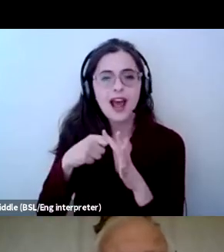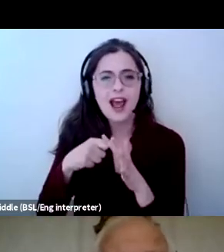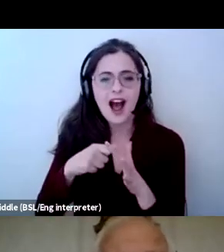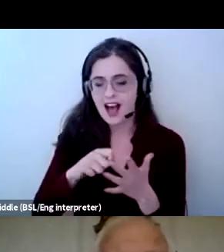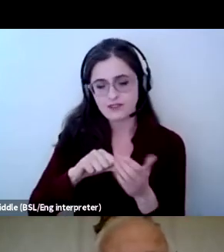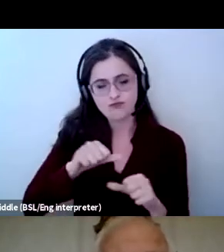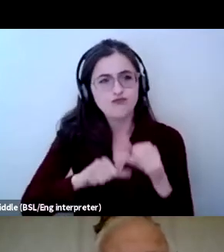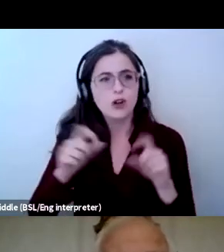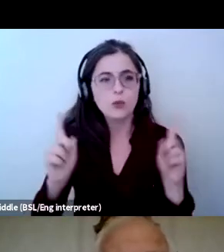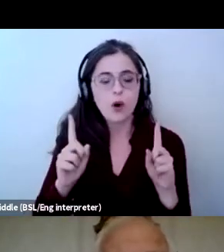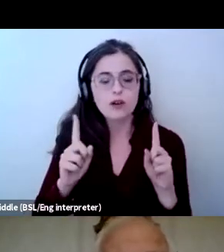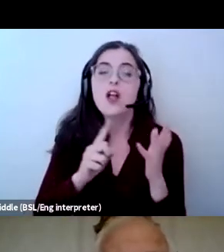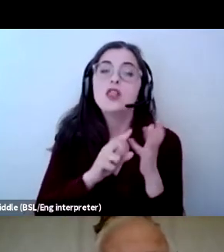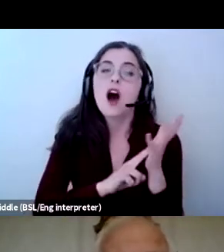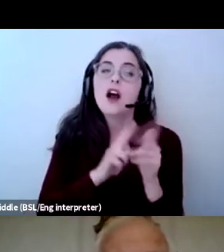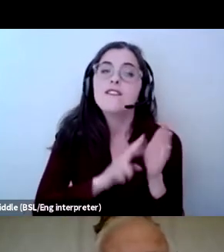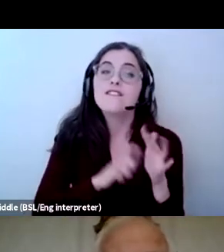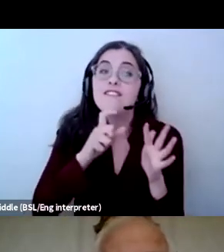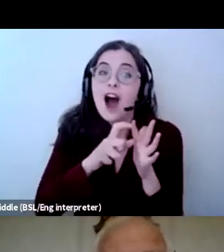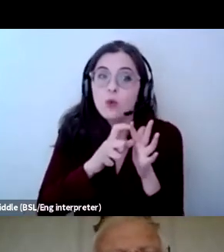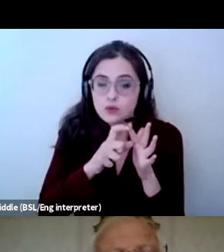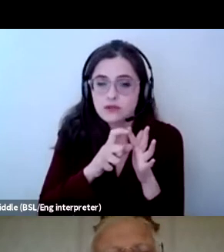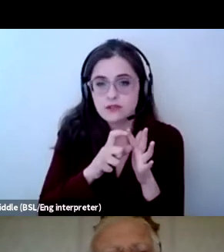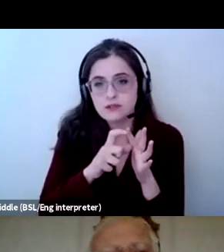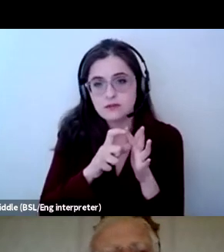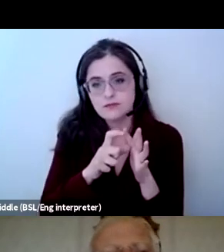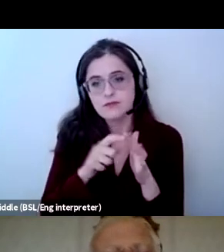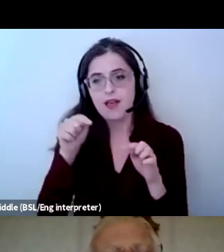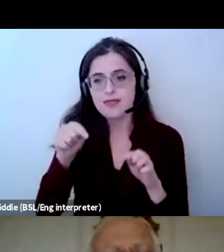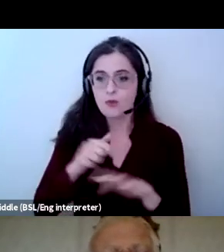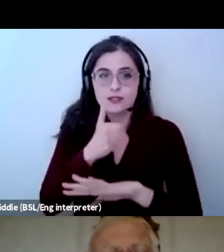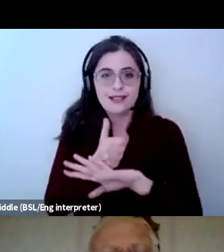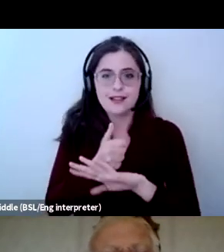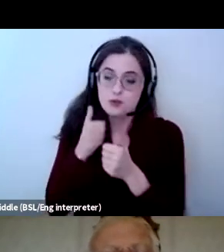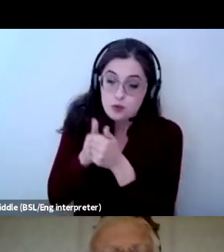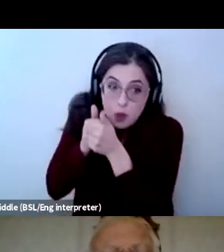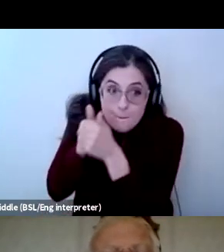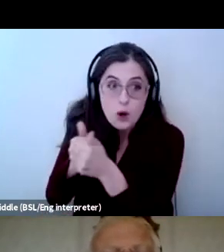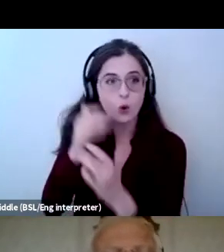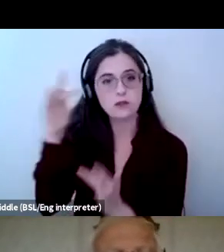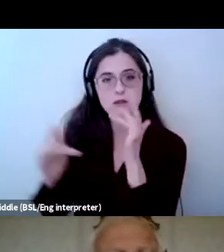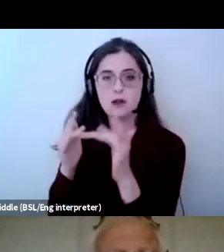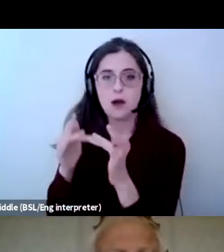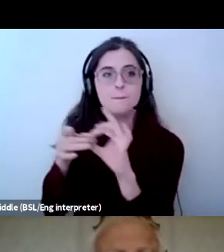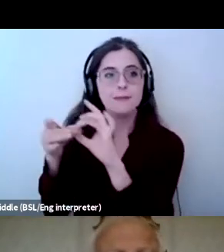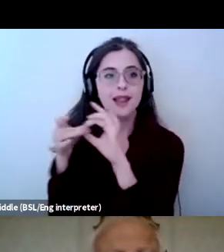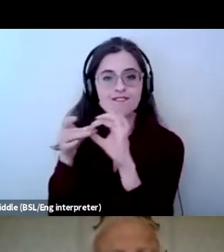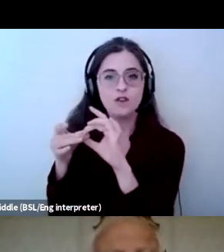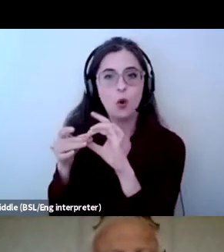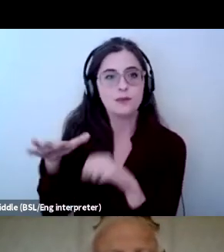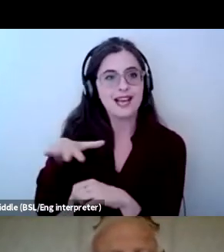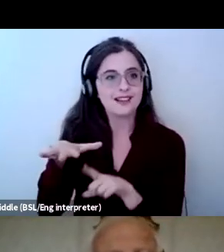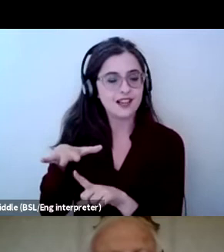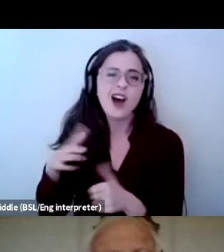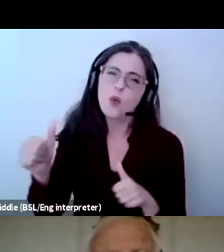set up specifically to support the development of the platform cooperative sector. I'll just start from a